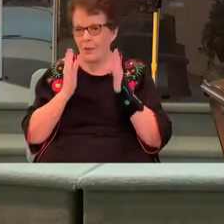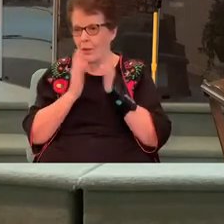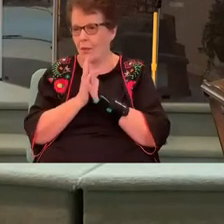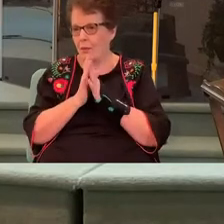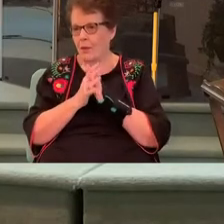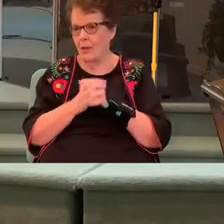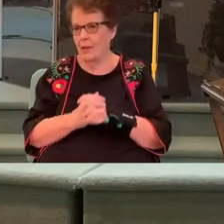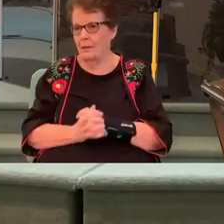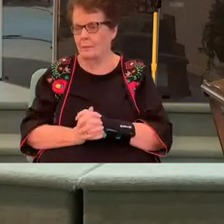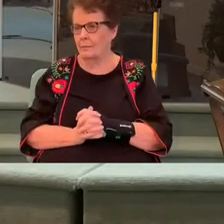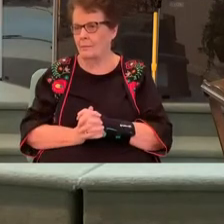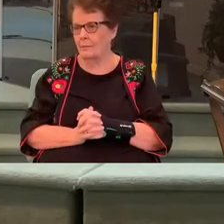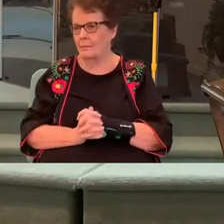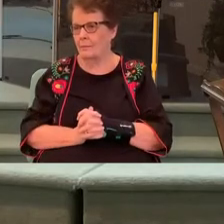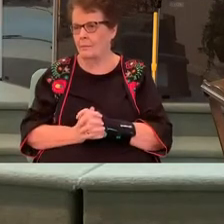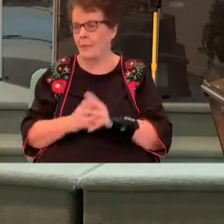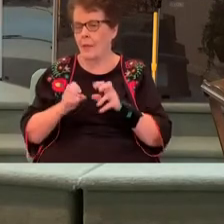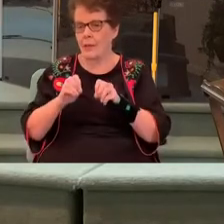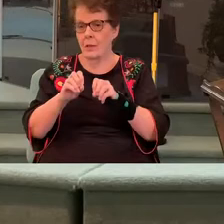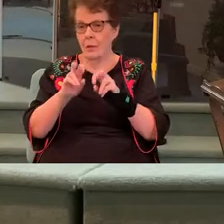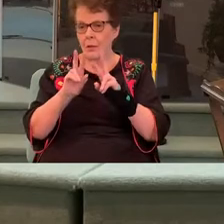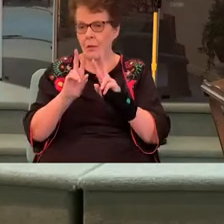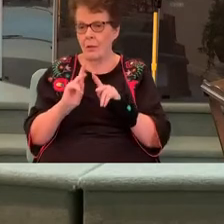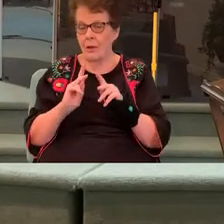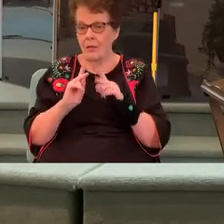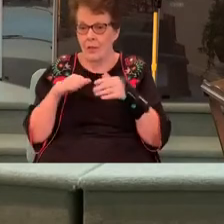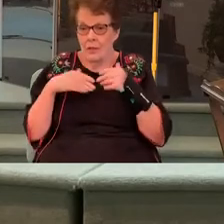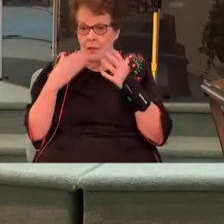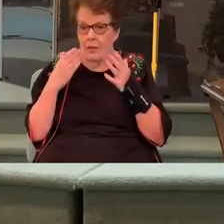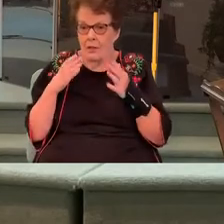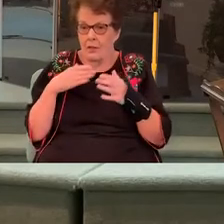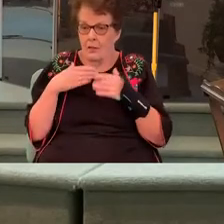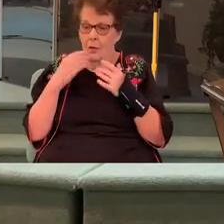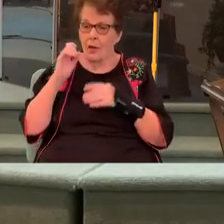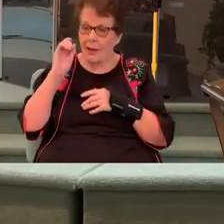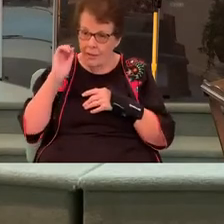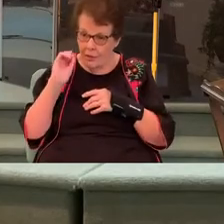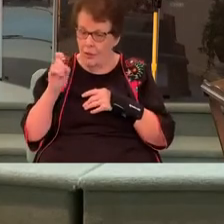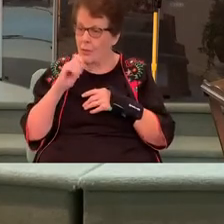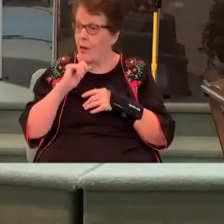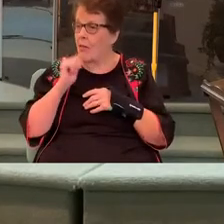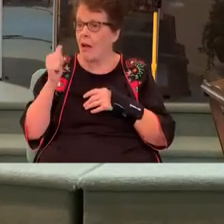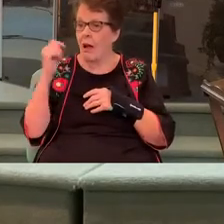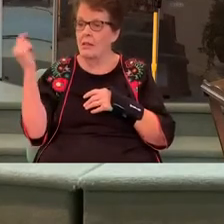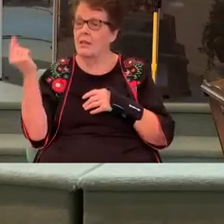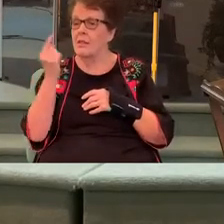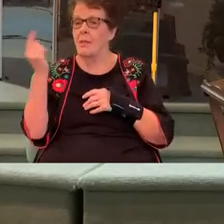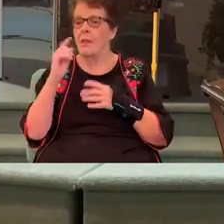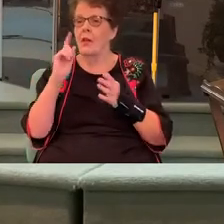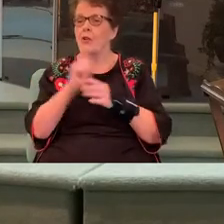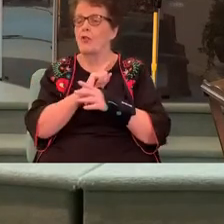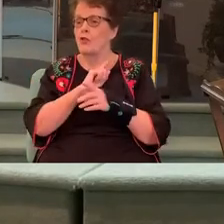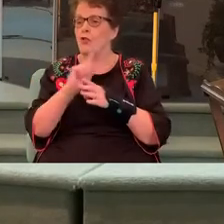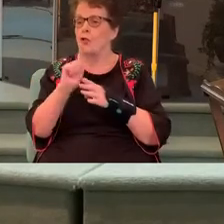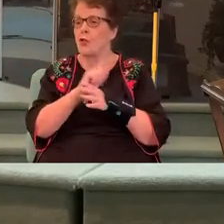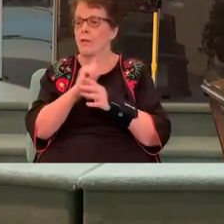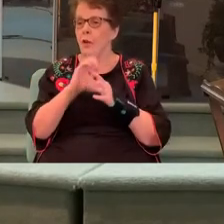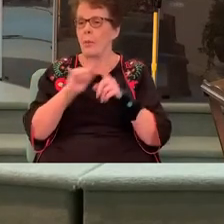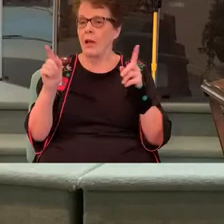It's a great privilege and it's a great joy, and it ought to be something that's not dutiful but joyful in the life of a